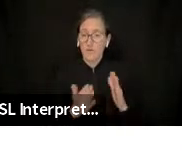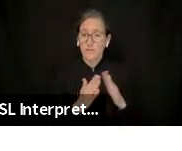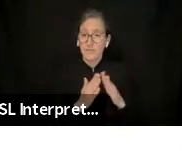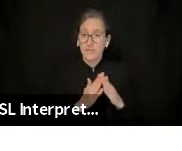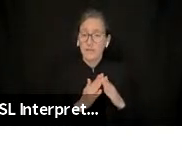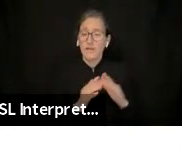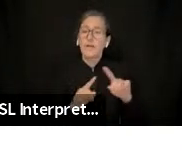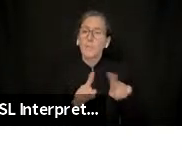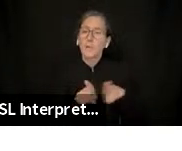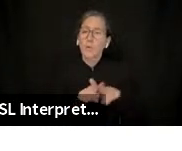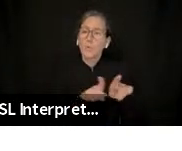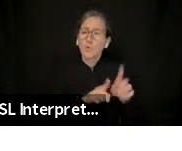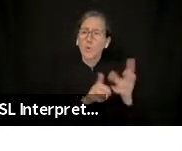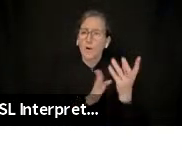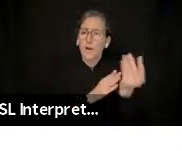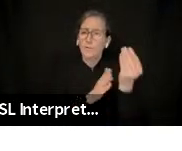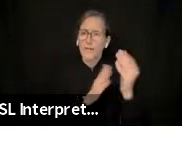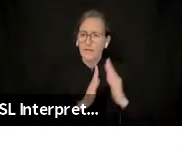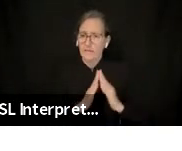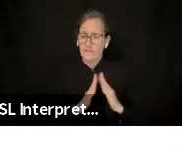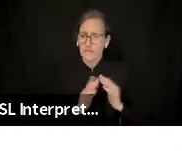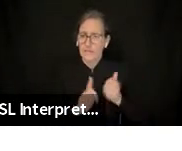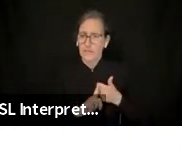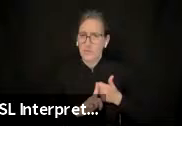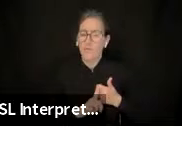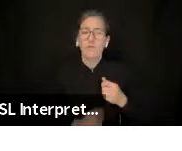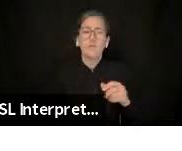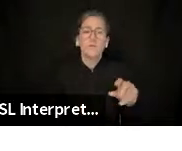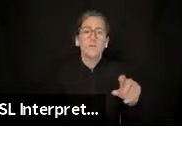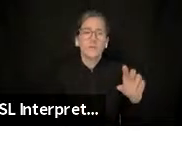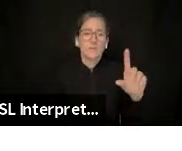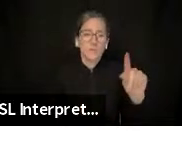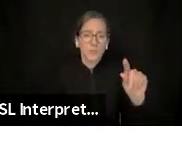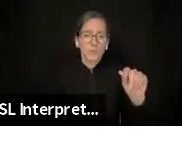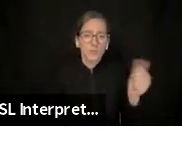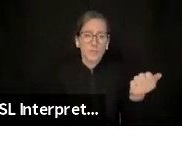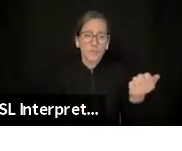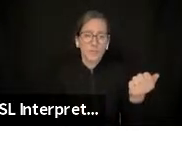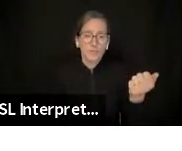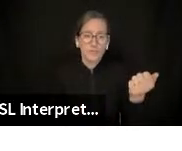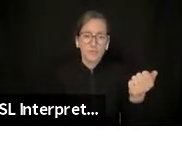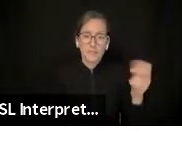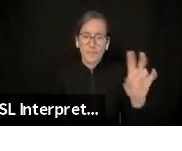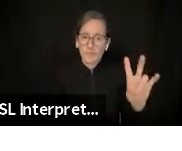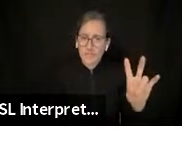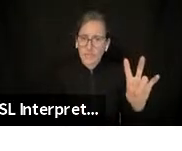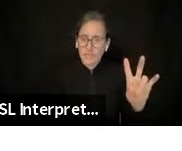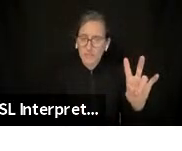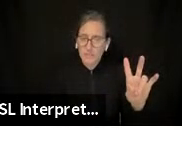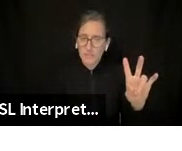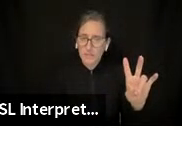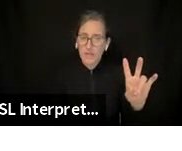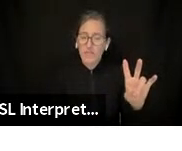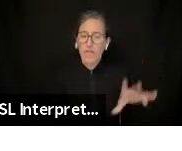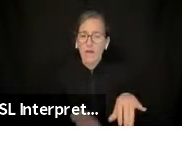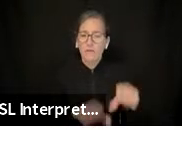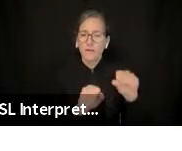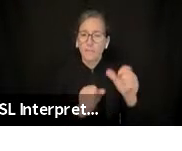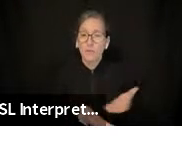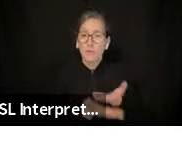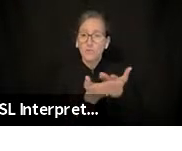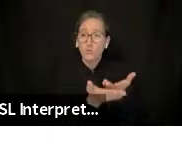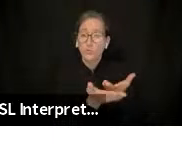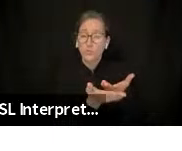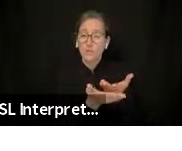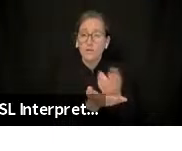in 2017, City Council adopted a resolution that really declared Bend an inclusive